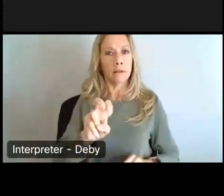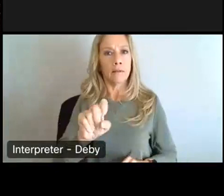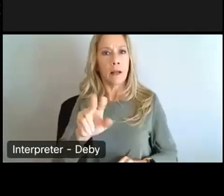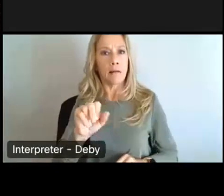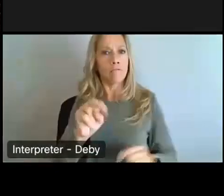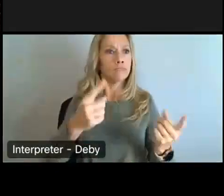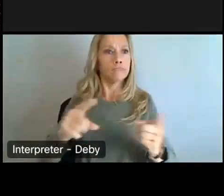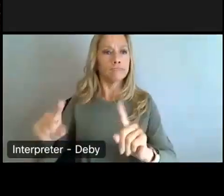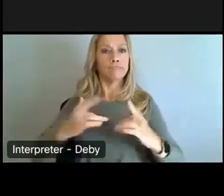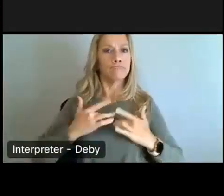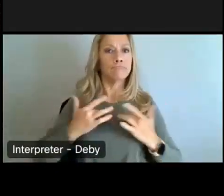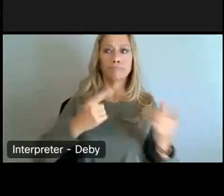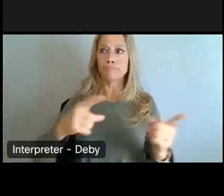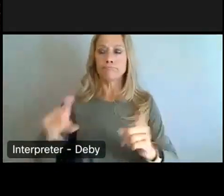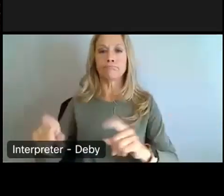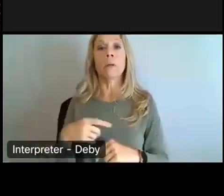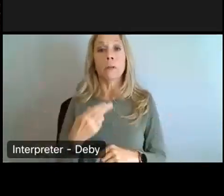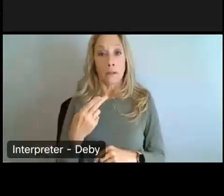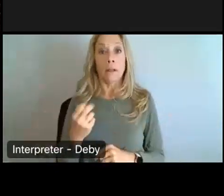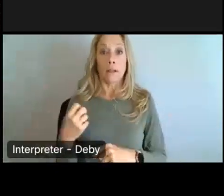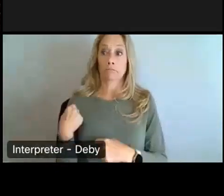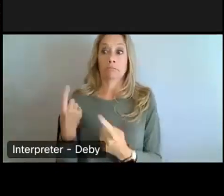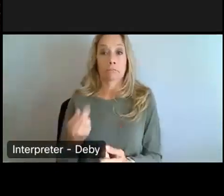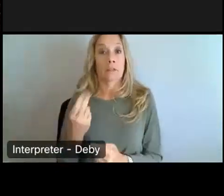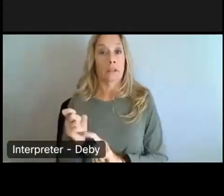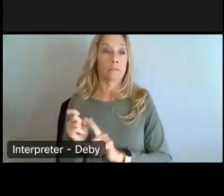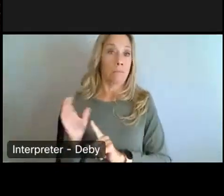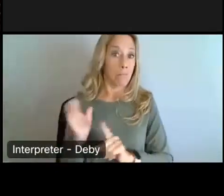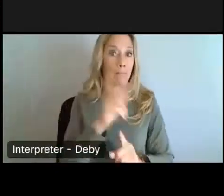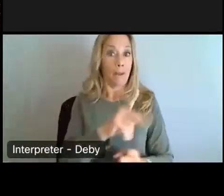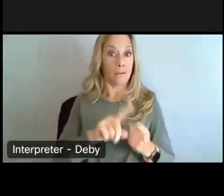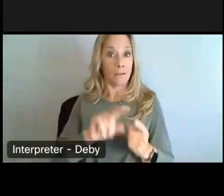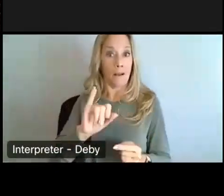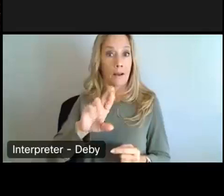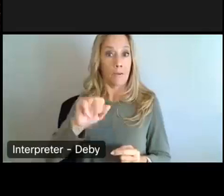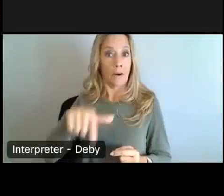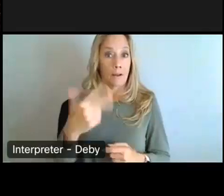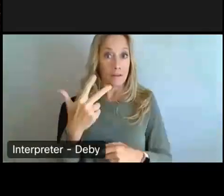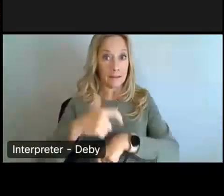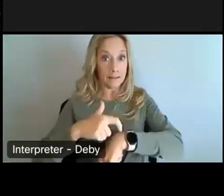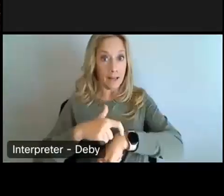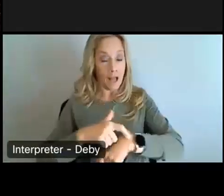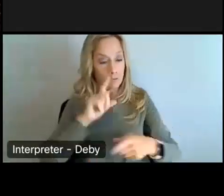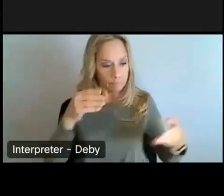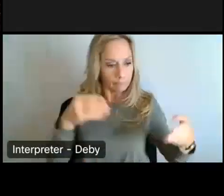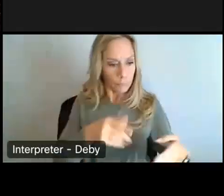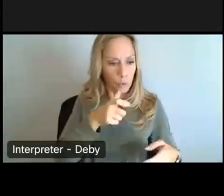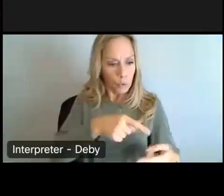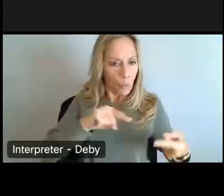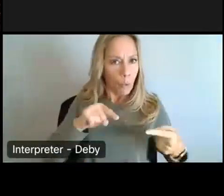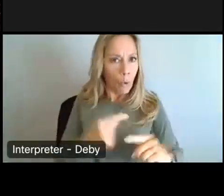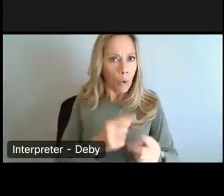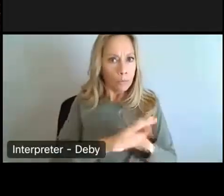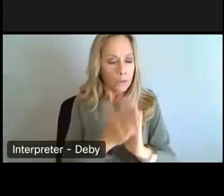he has returned to Iraq 3 times to mentor wounded and non-wounded veterans, supported the establishment